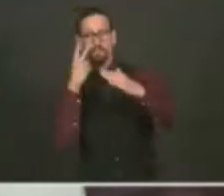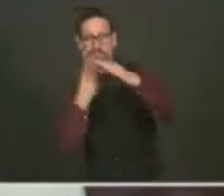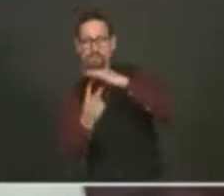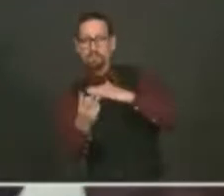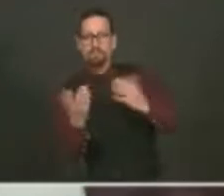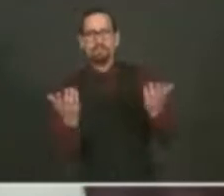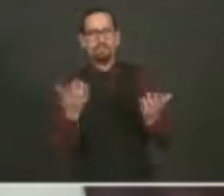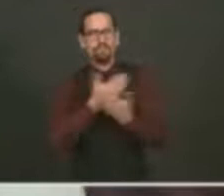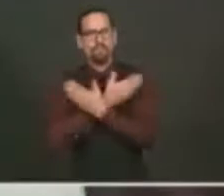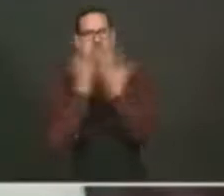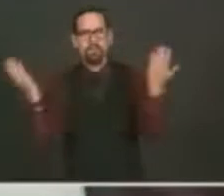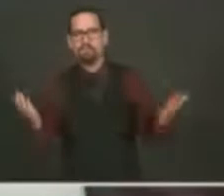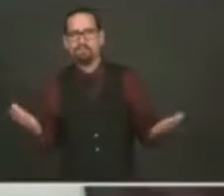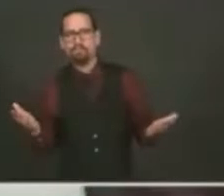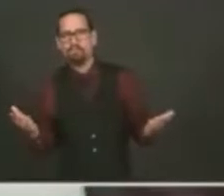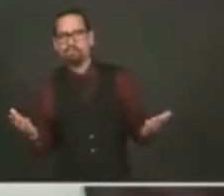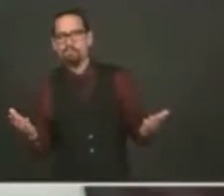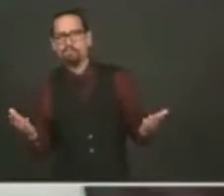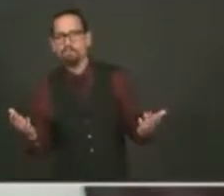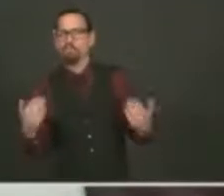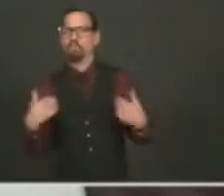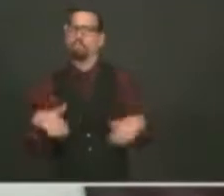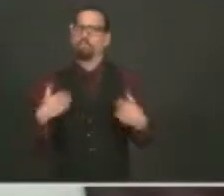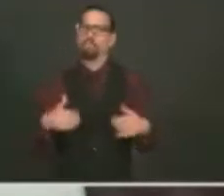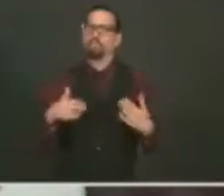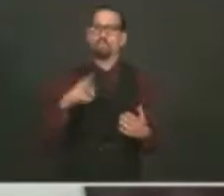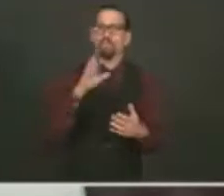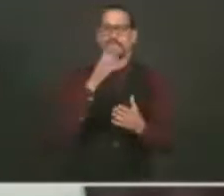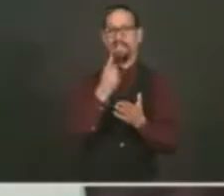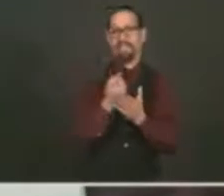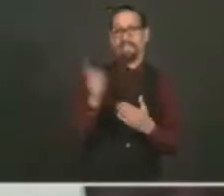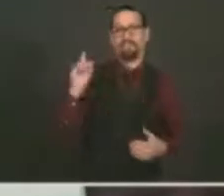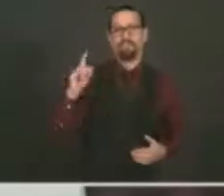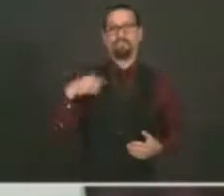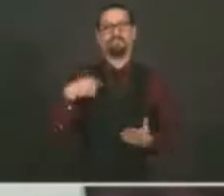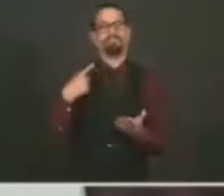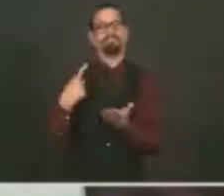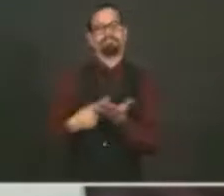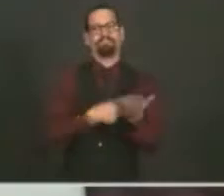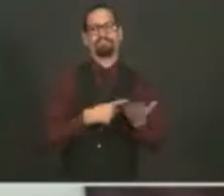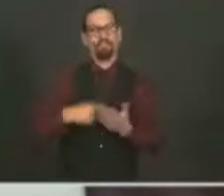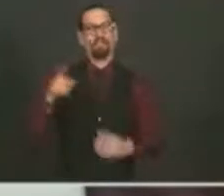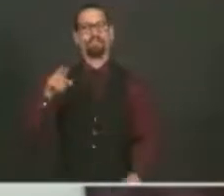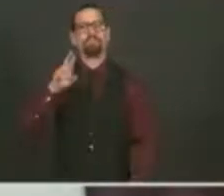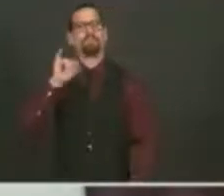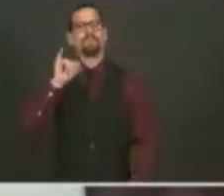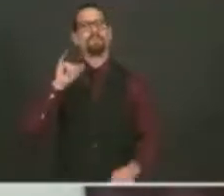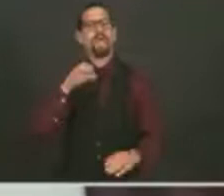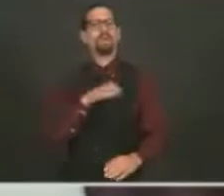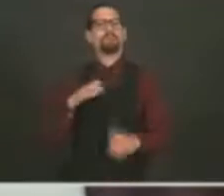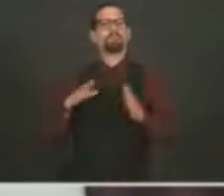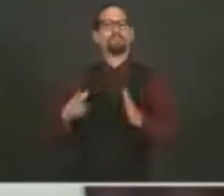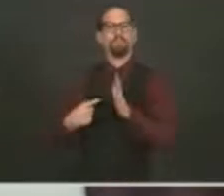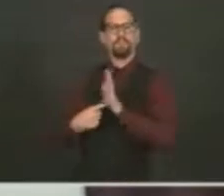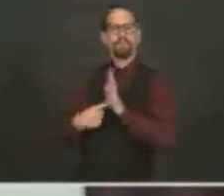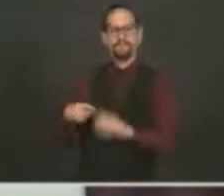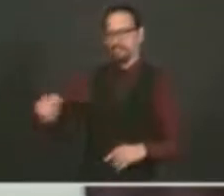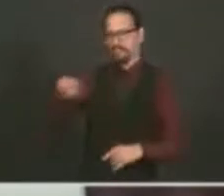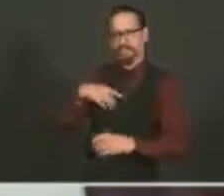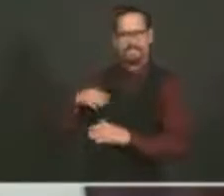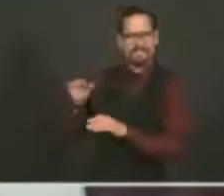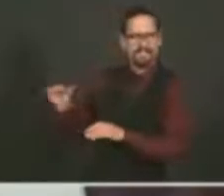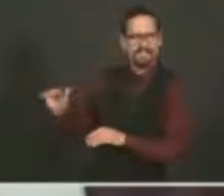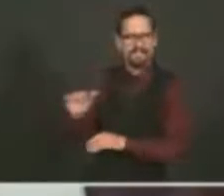I talked a week ago to our congressional delegation and the Treasury Secretary, who are feeling reasonably